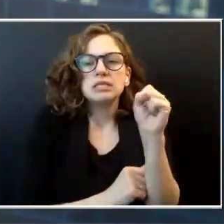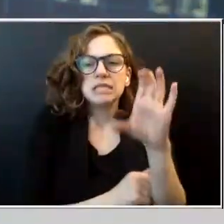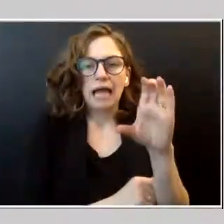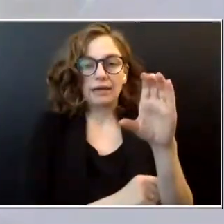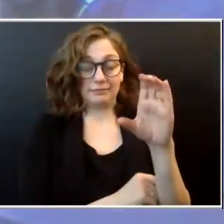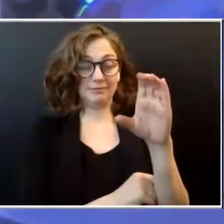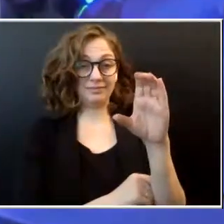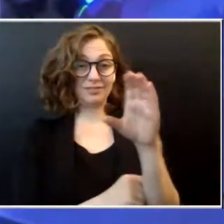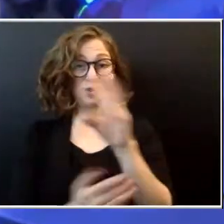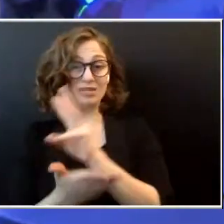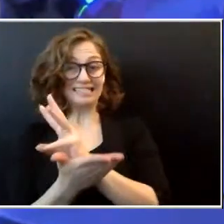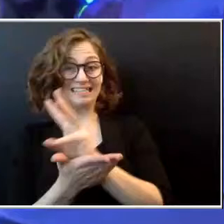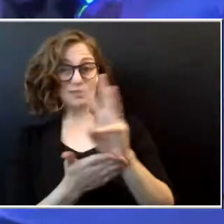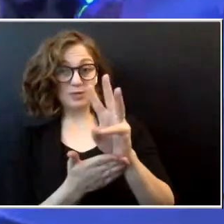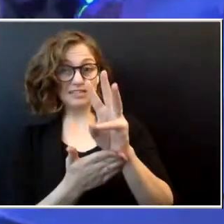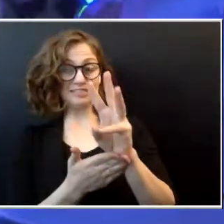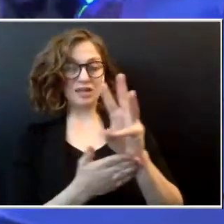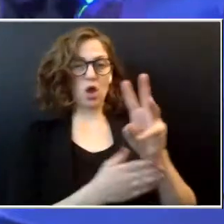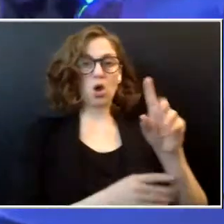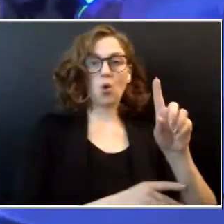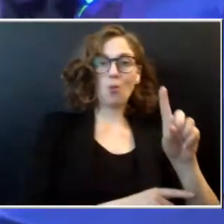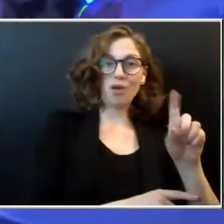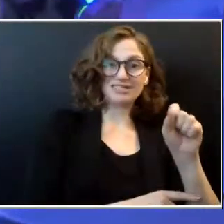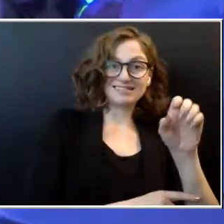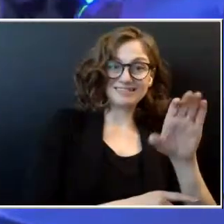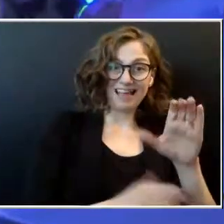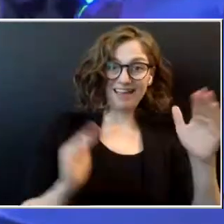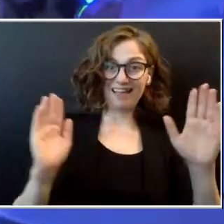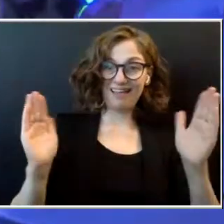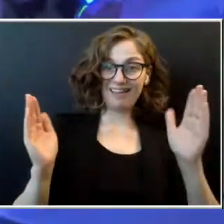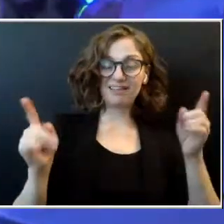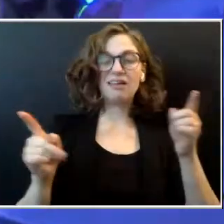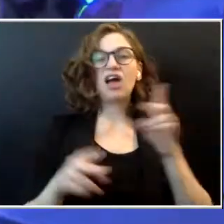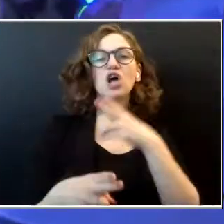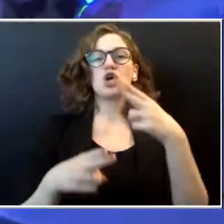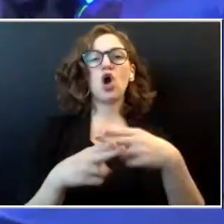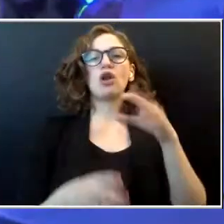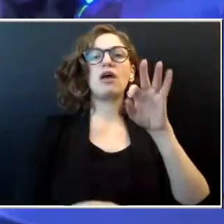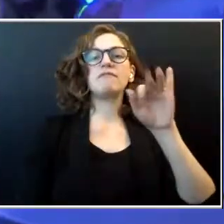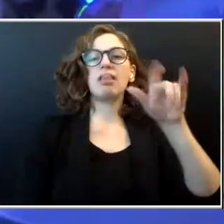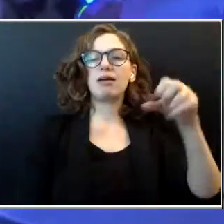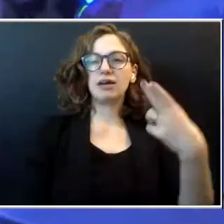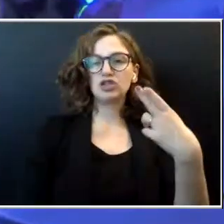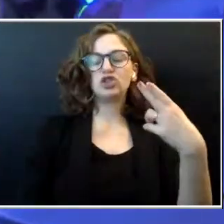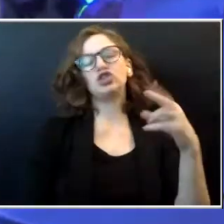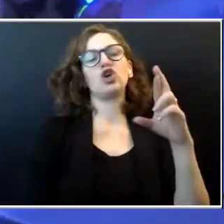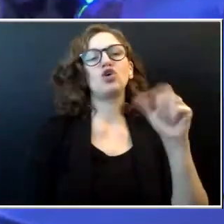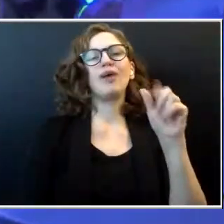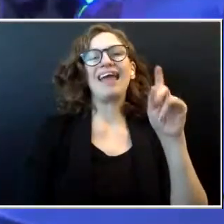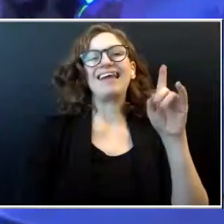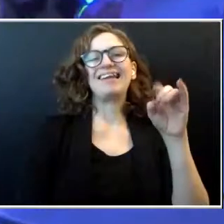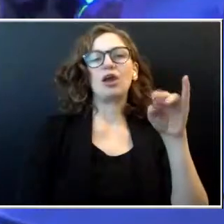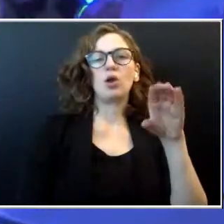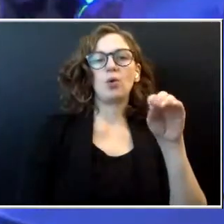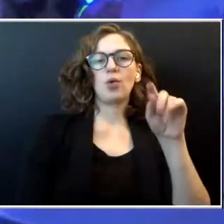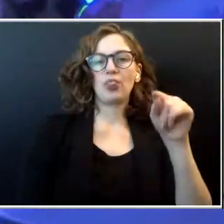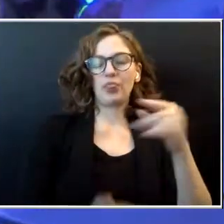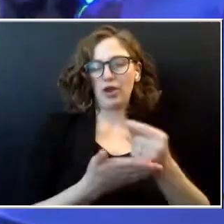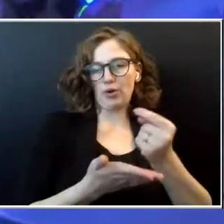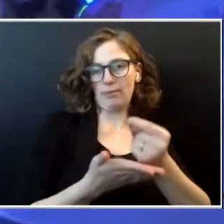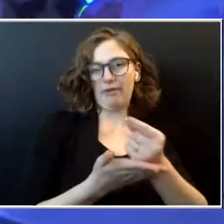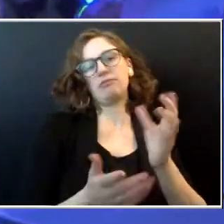called flash radiotherapy, or flash RT. And it delivers ultra-high levels of radiation into a